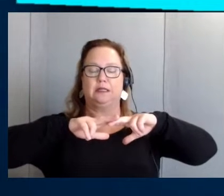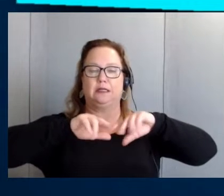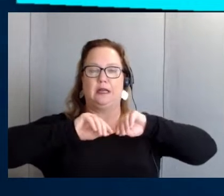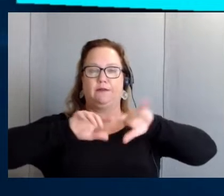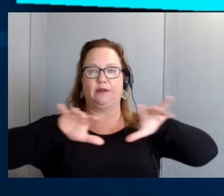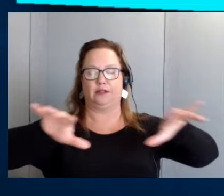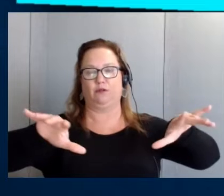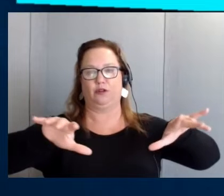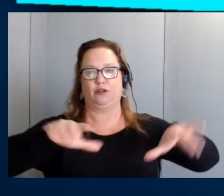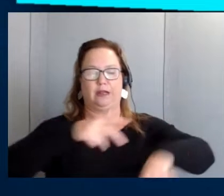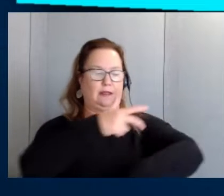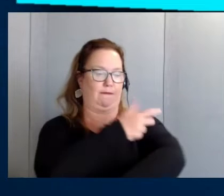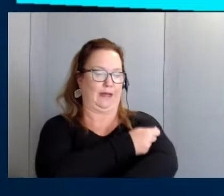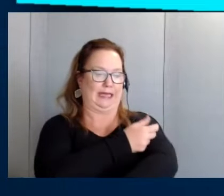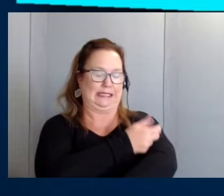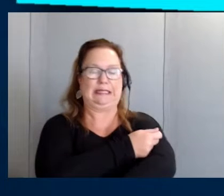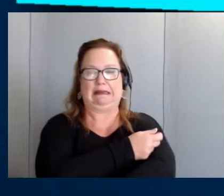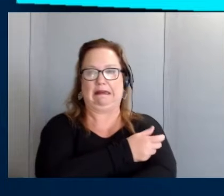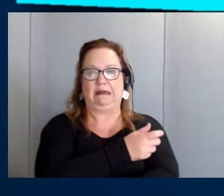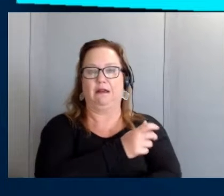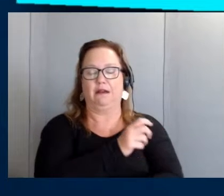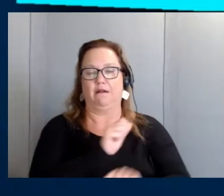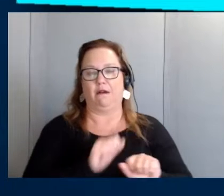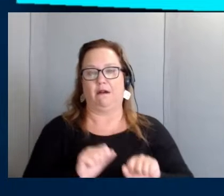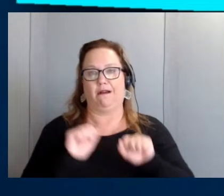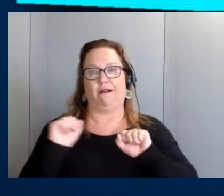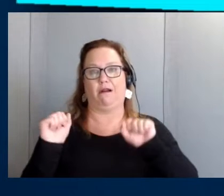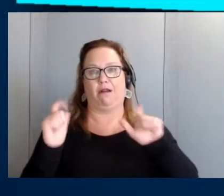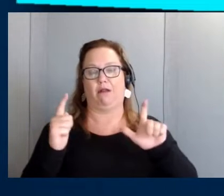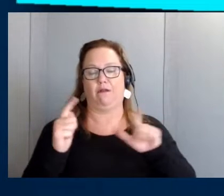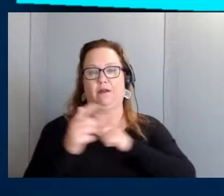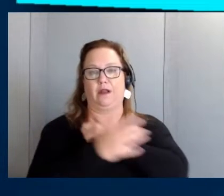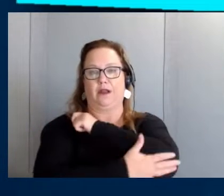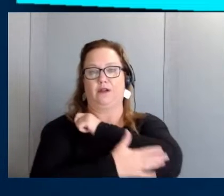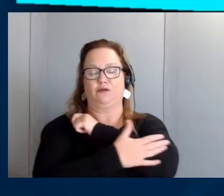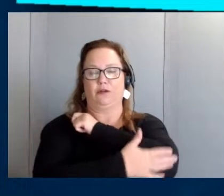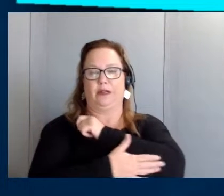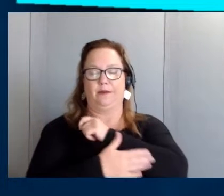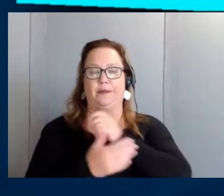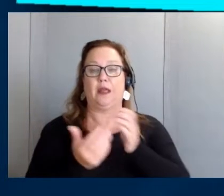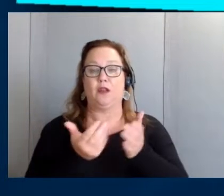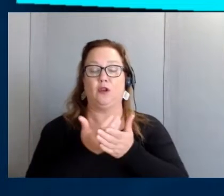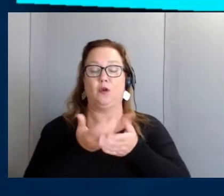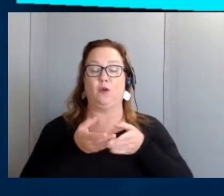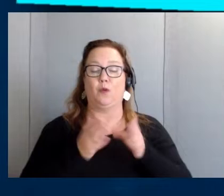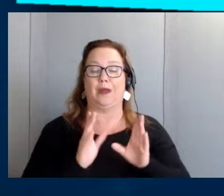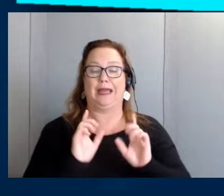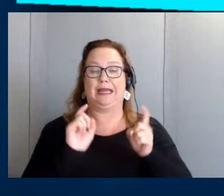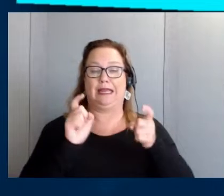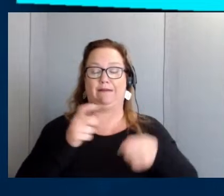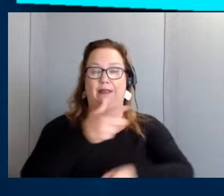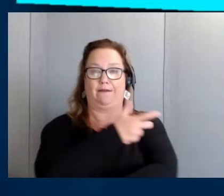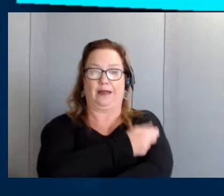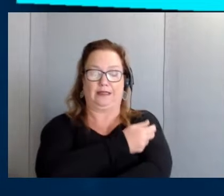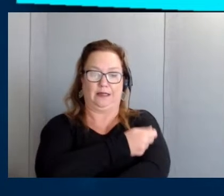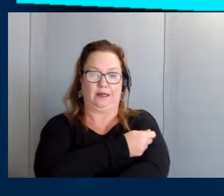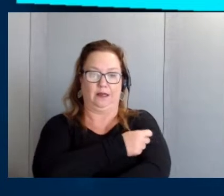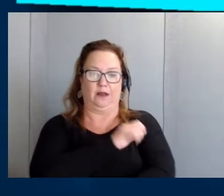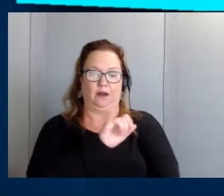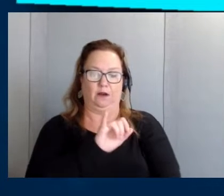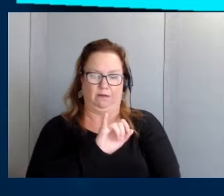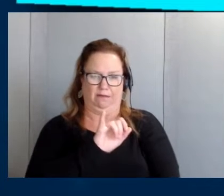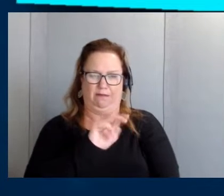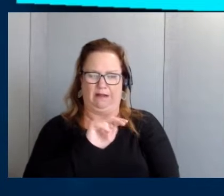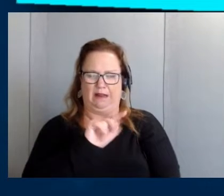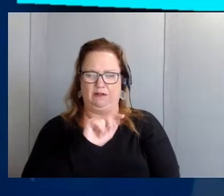of vaccines across the nation as well. And of course, we have the new way to deliver that vaccine with that intradermal dosing,